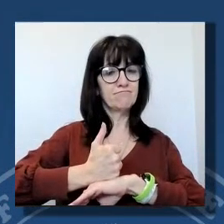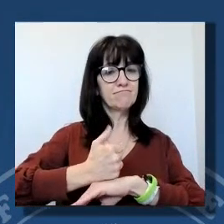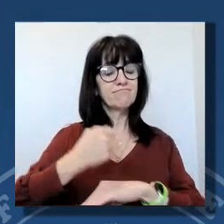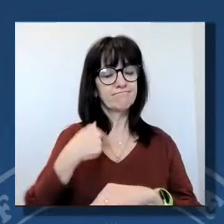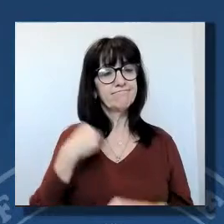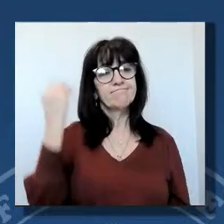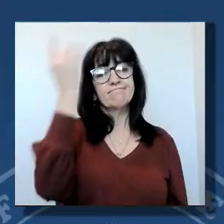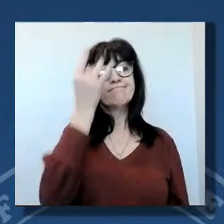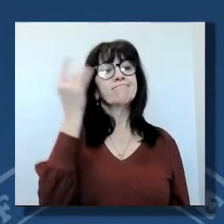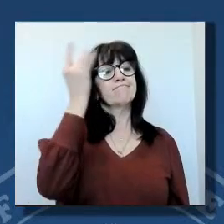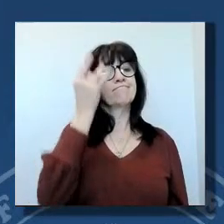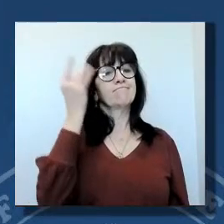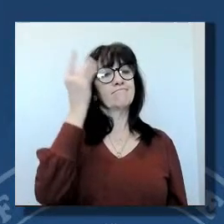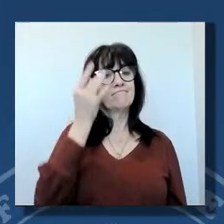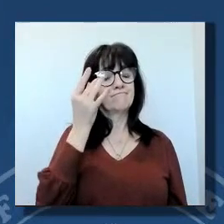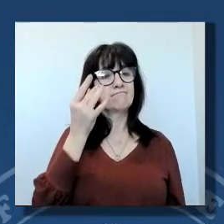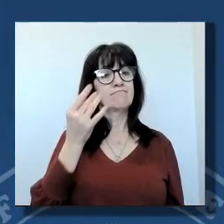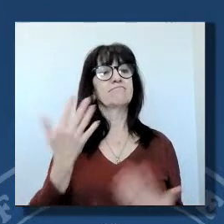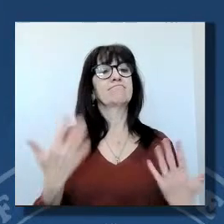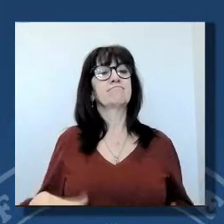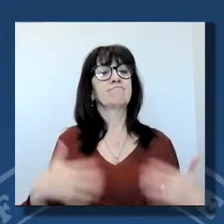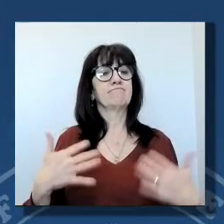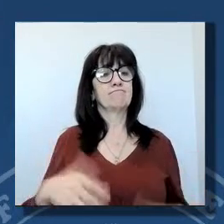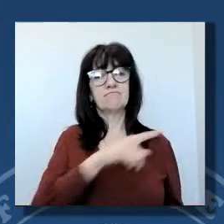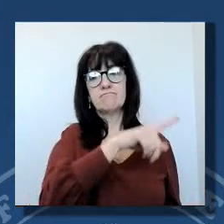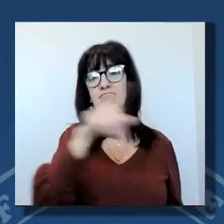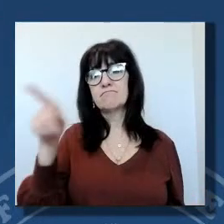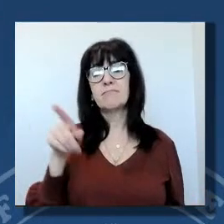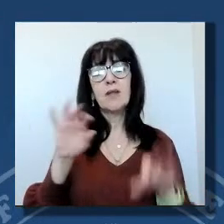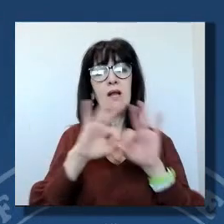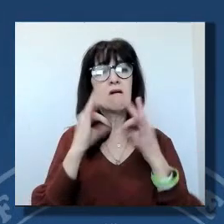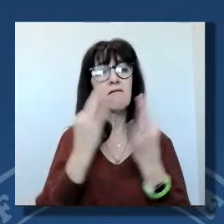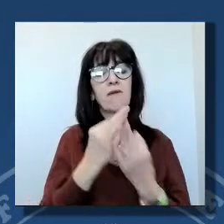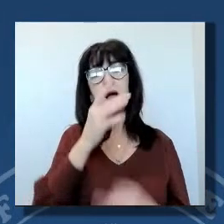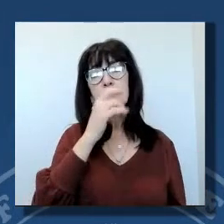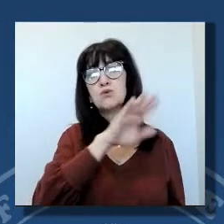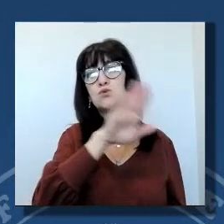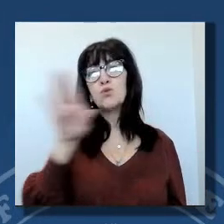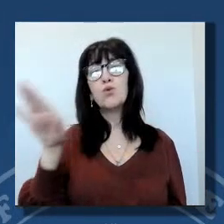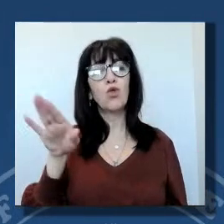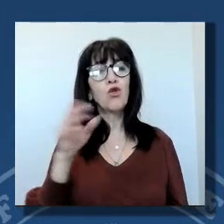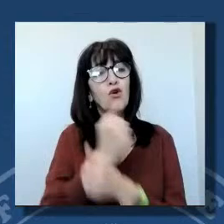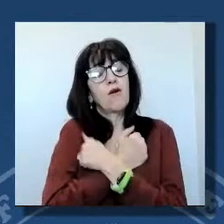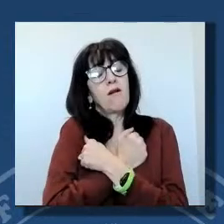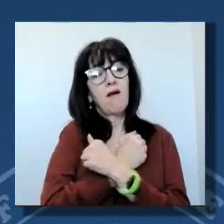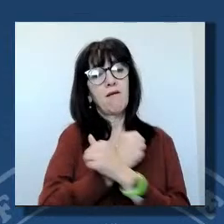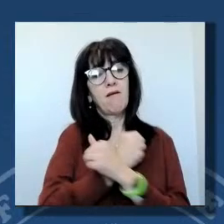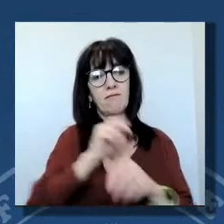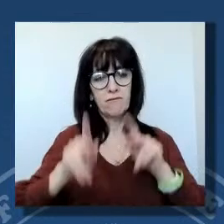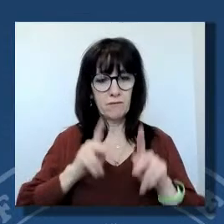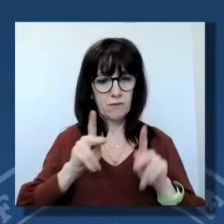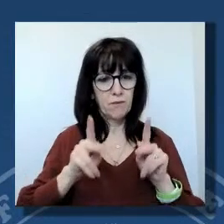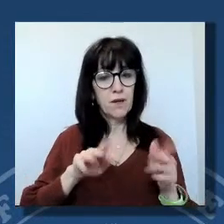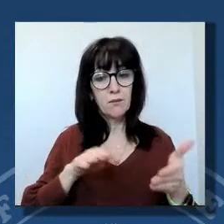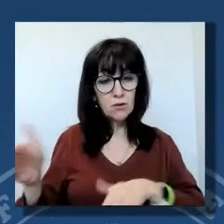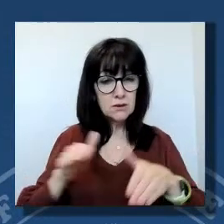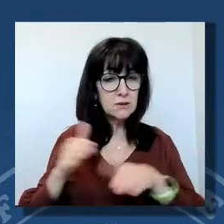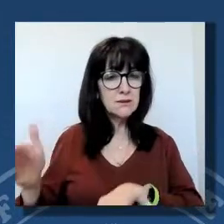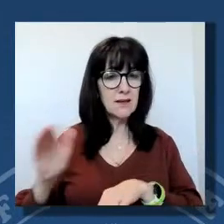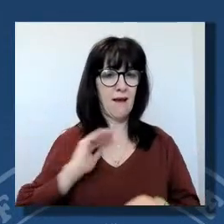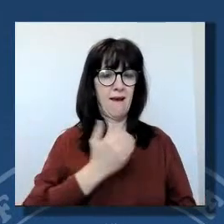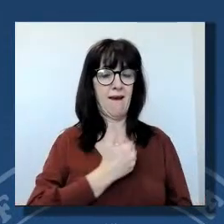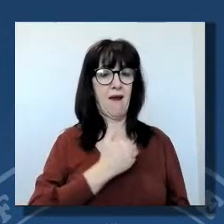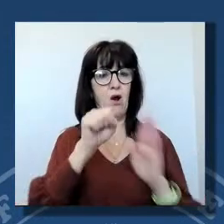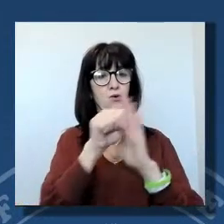was for the families of those who tragically lost their lives on our highways and byways up and down our state, just a short